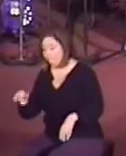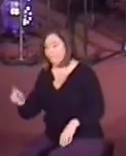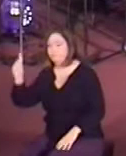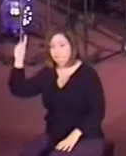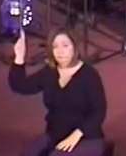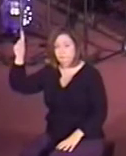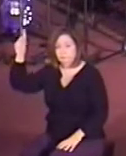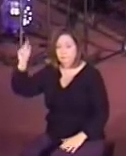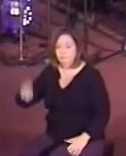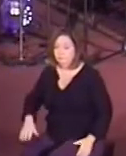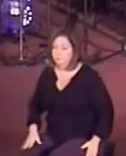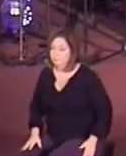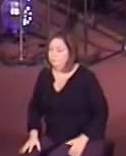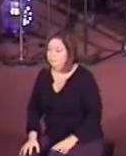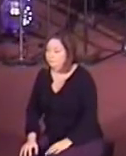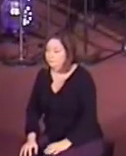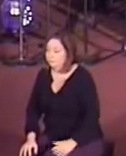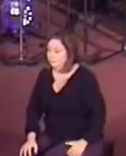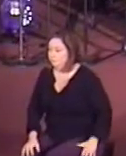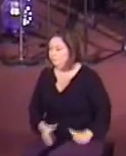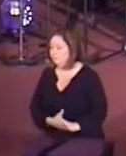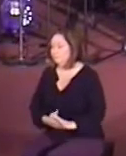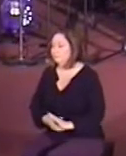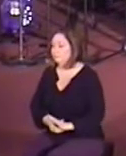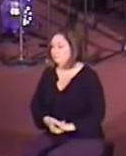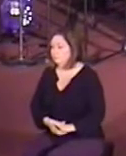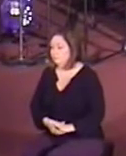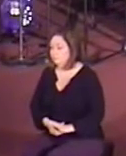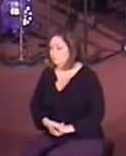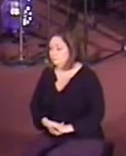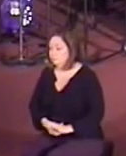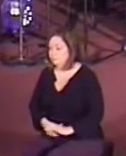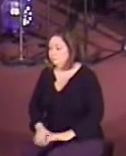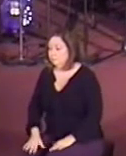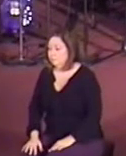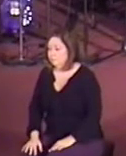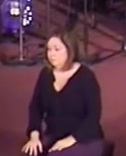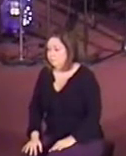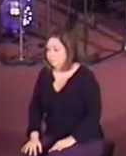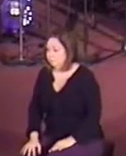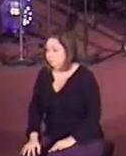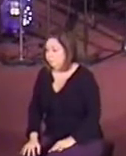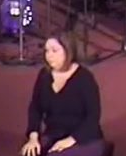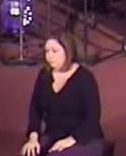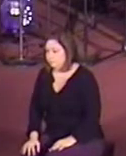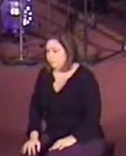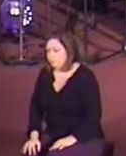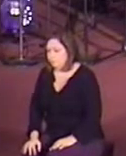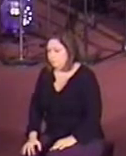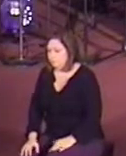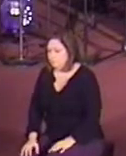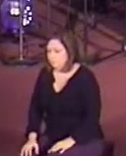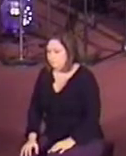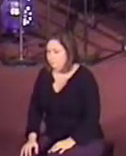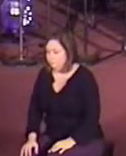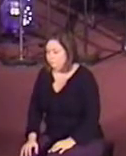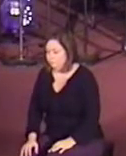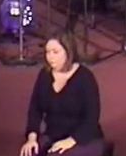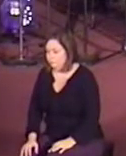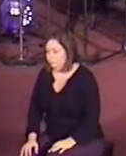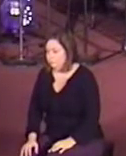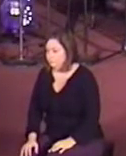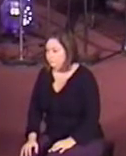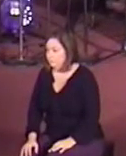time, my reason turned to me. And for the glory of my kingdom, my honor and my splendor returned to me. And